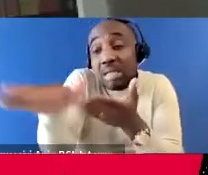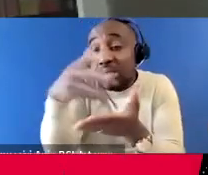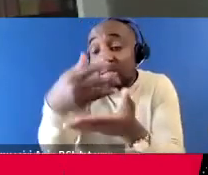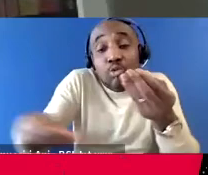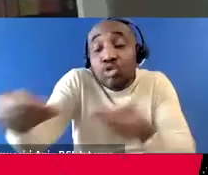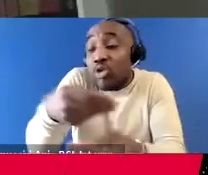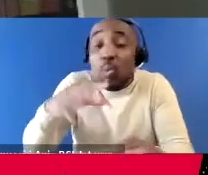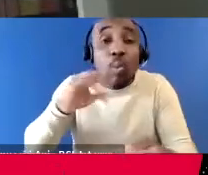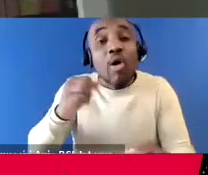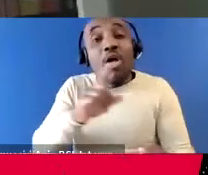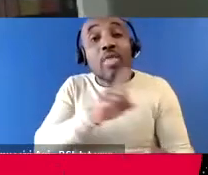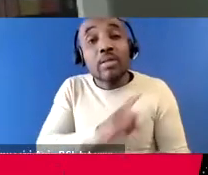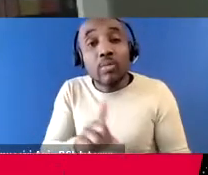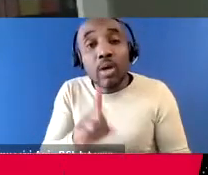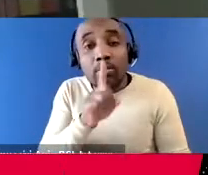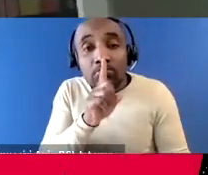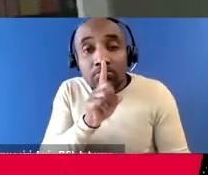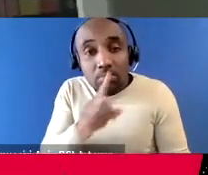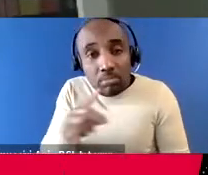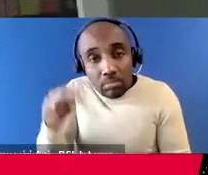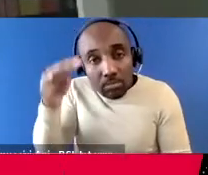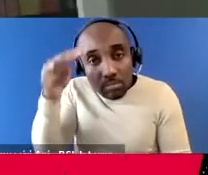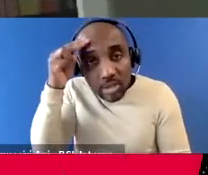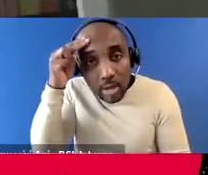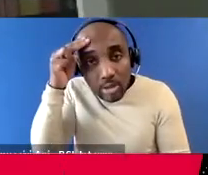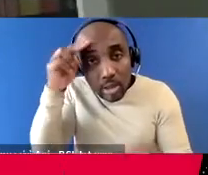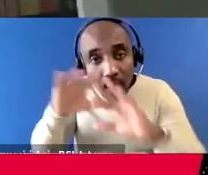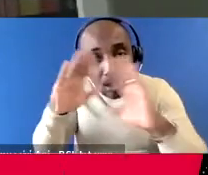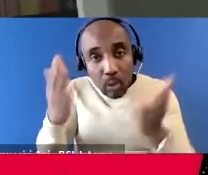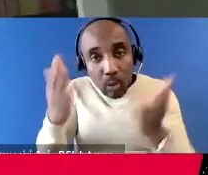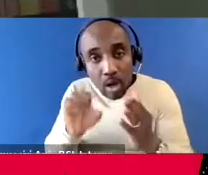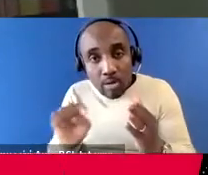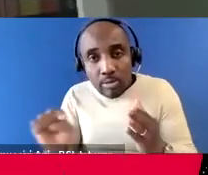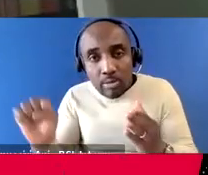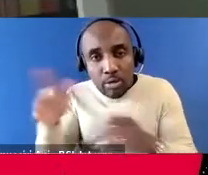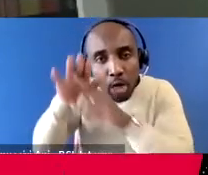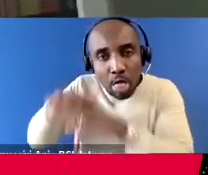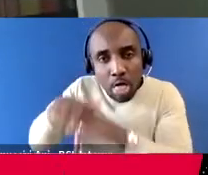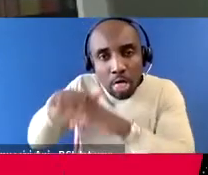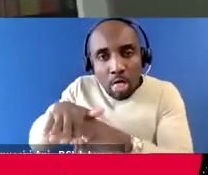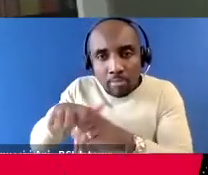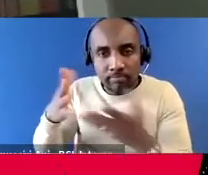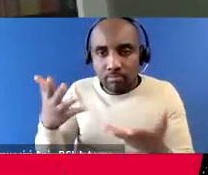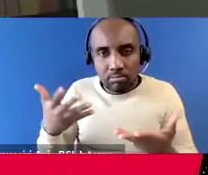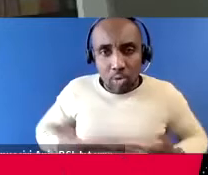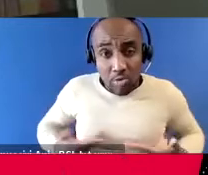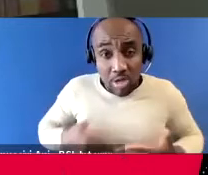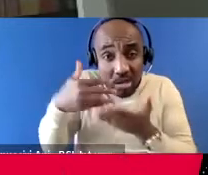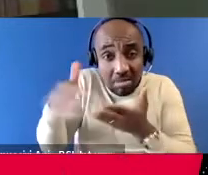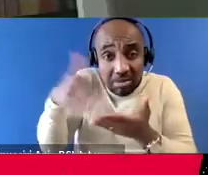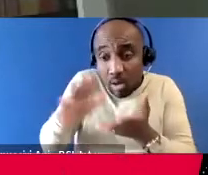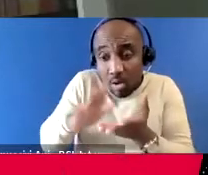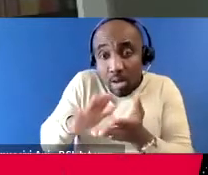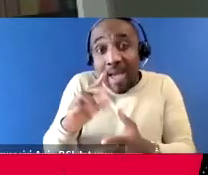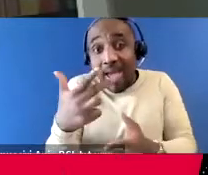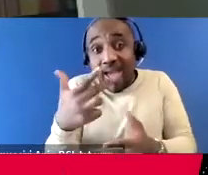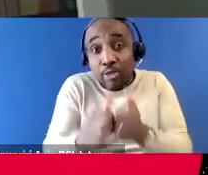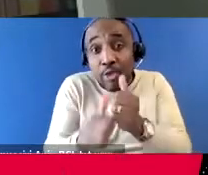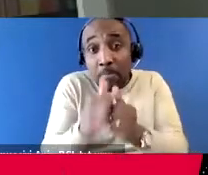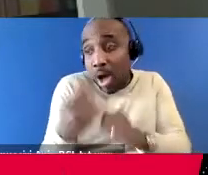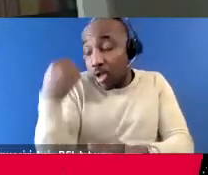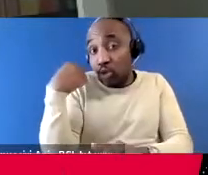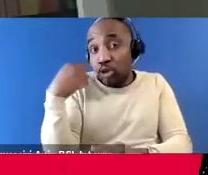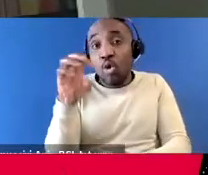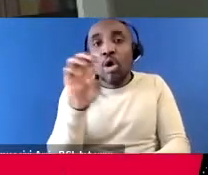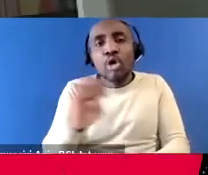why we're so silent on Saudi and other parts of the world. And on the 8th of March, most recently, I mean, we've seen following our exit from